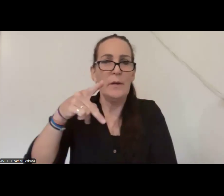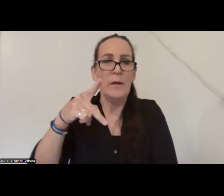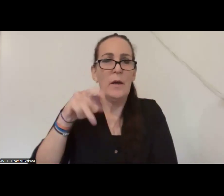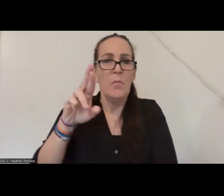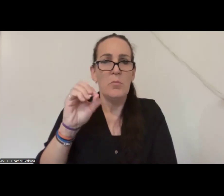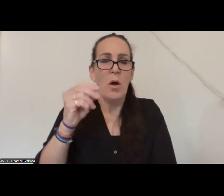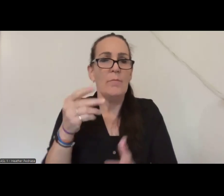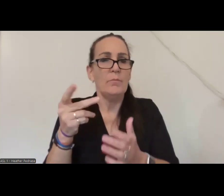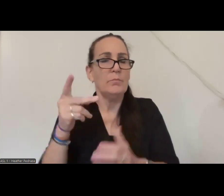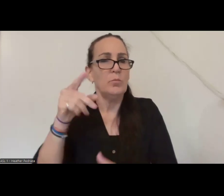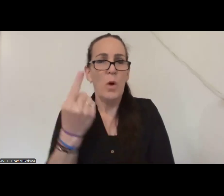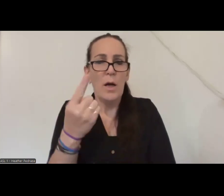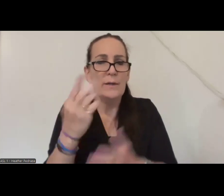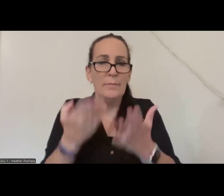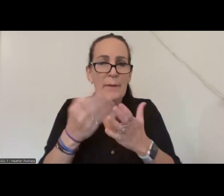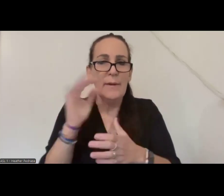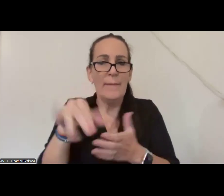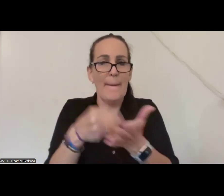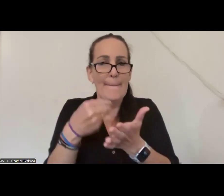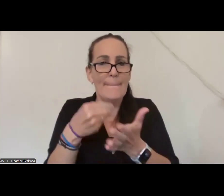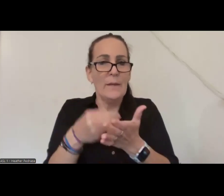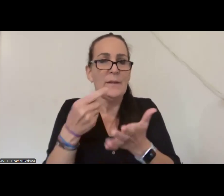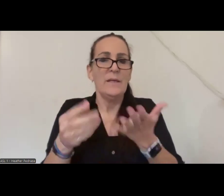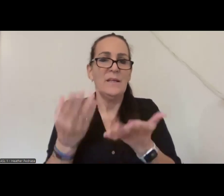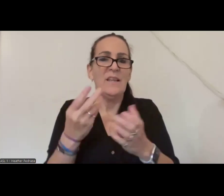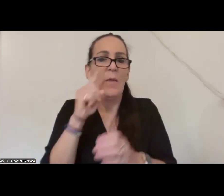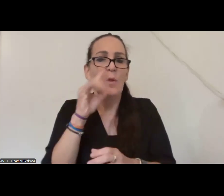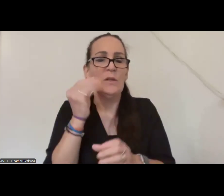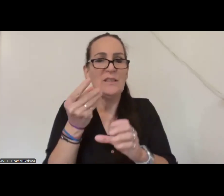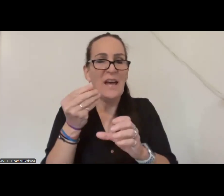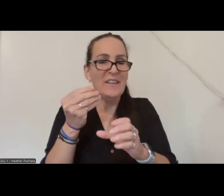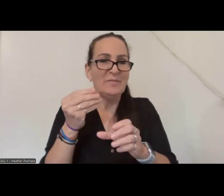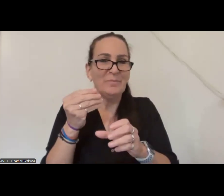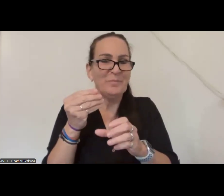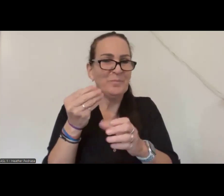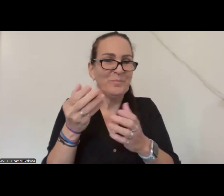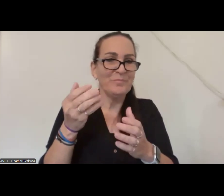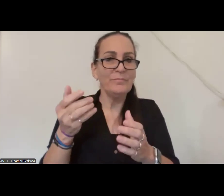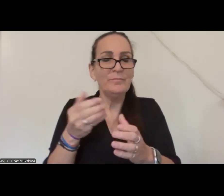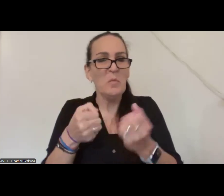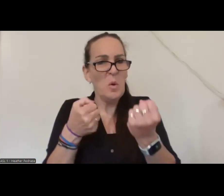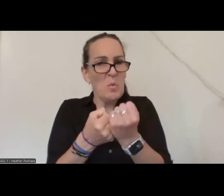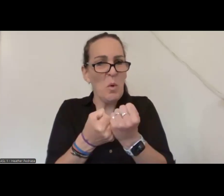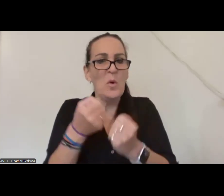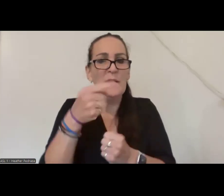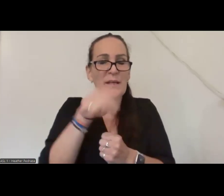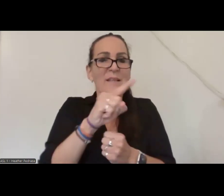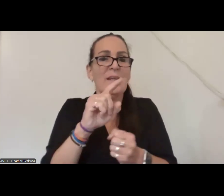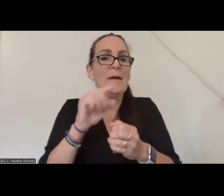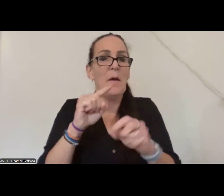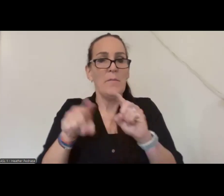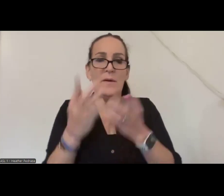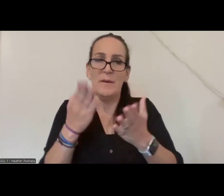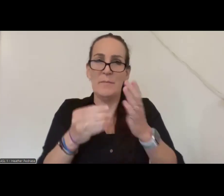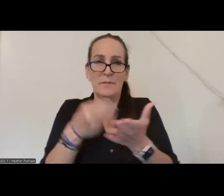and local funding gaps. So the federal cuts would likely still be felt despite this new infusion of money. I mean, I